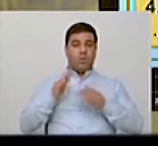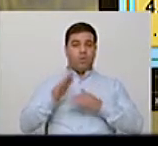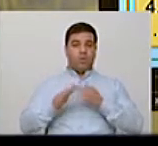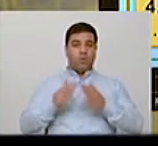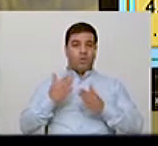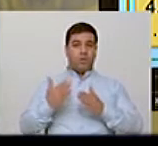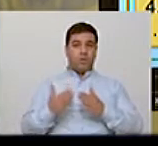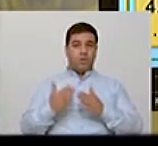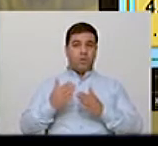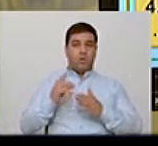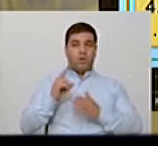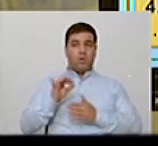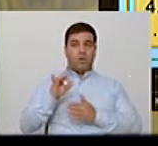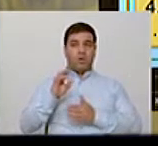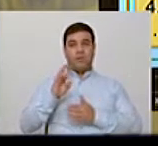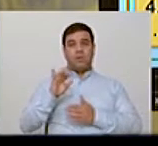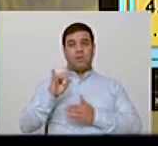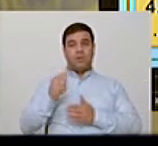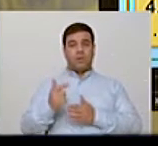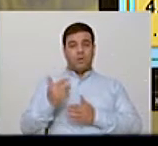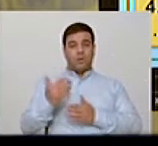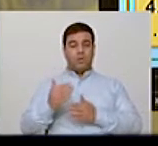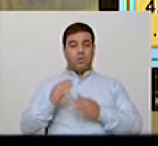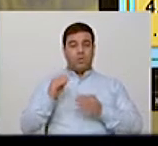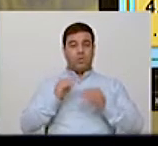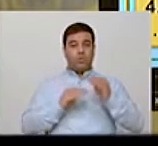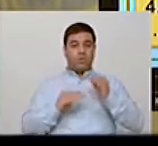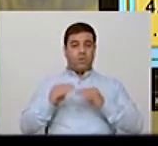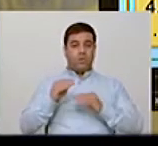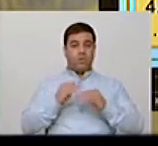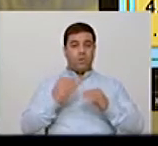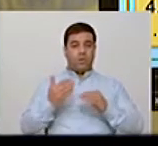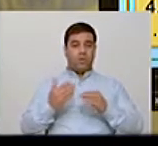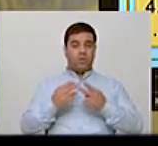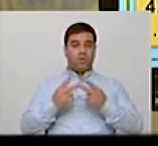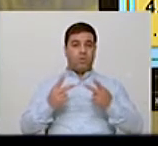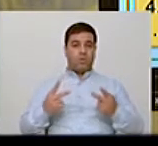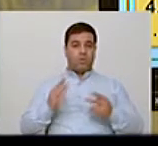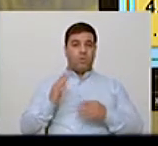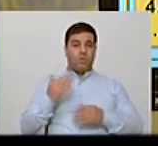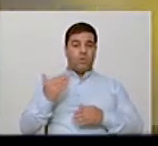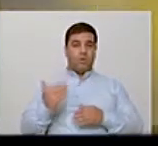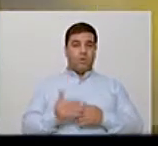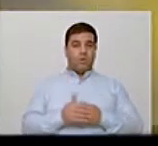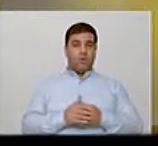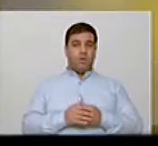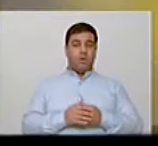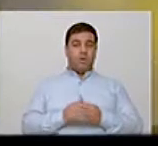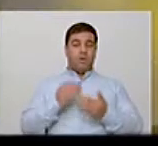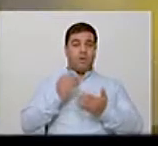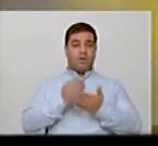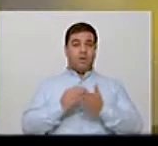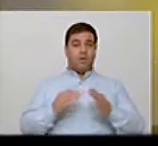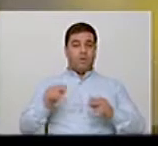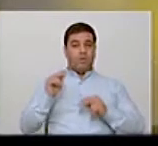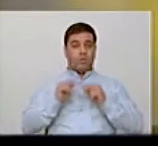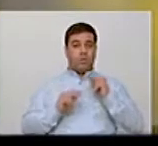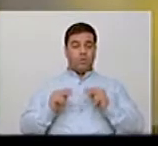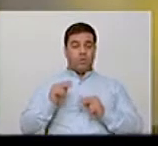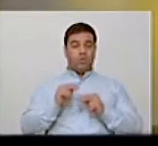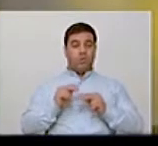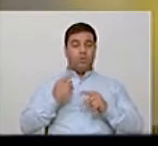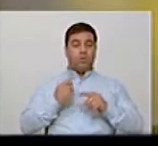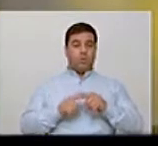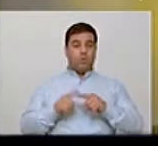bosqichi xloroplastlarning tuzilmalarida sodir bo'ladi. Aziz o'quvchilar,